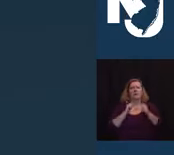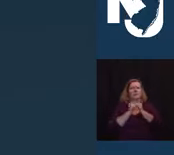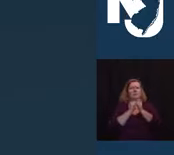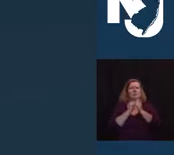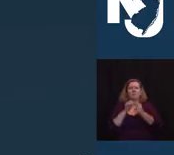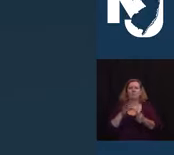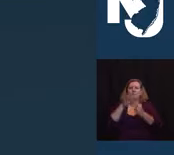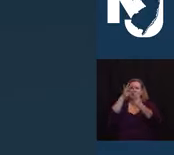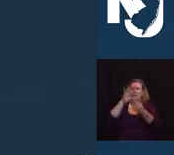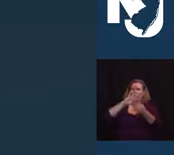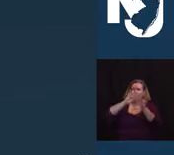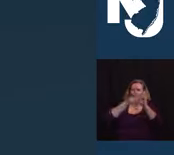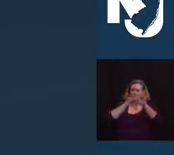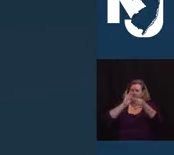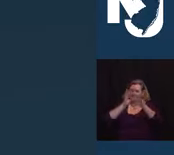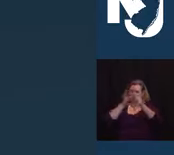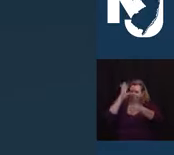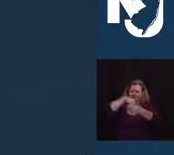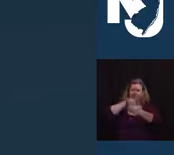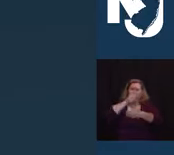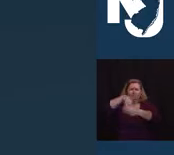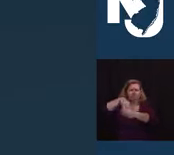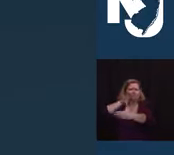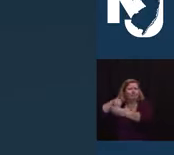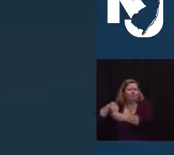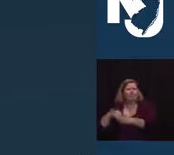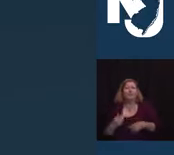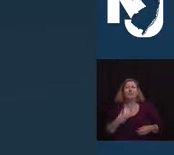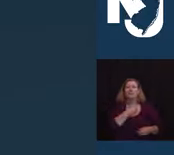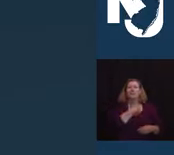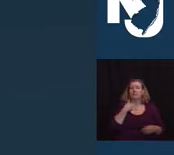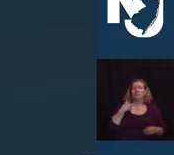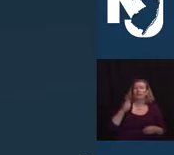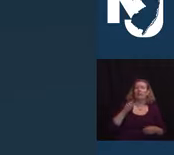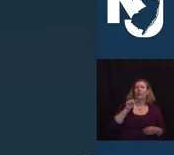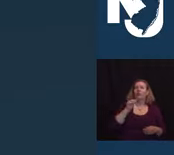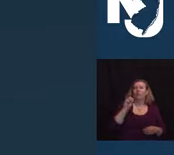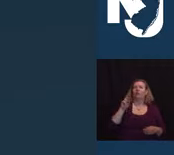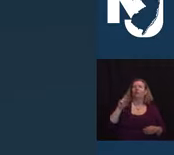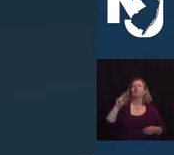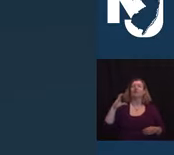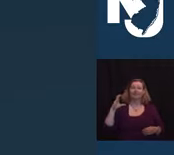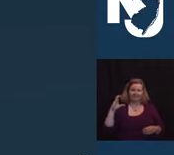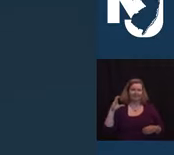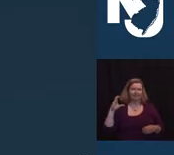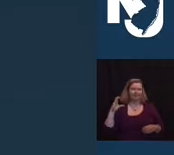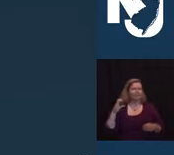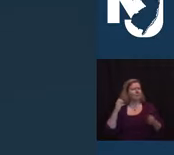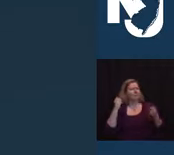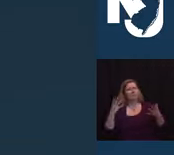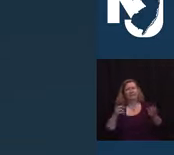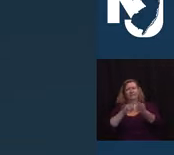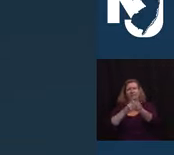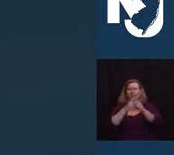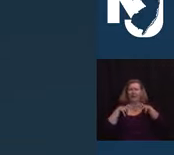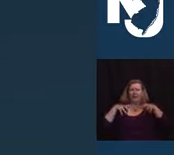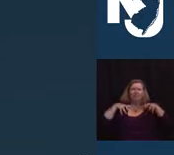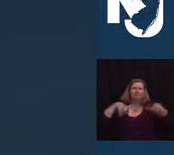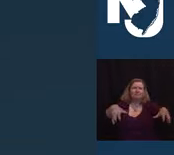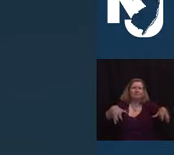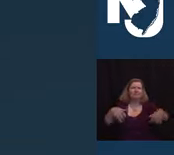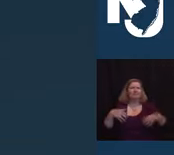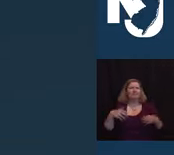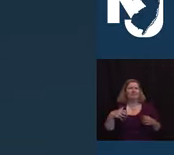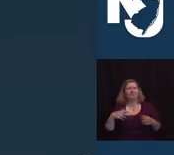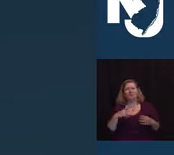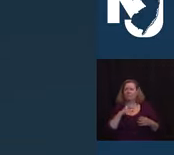Olympics and was an active member with the Arc of New Jersey. She made countless friends with her magnetic personality and proved